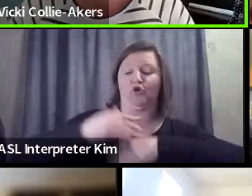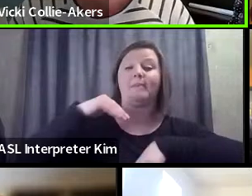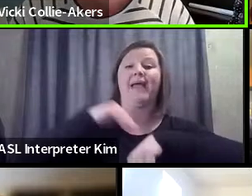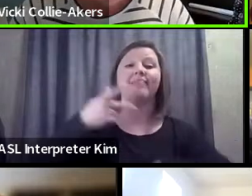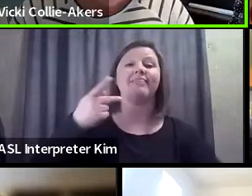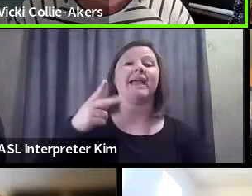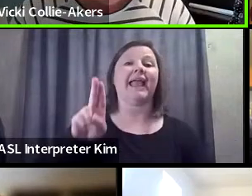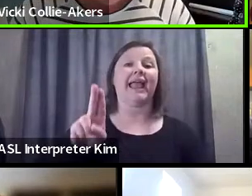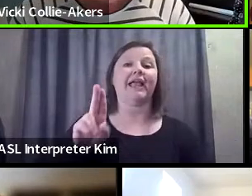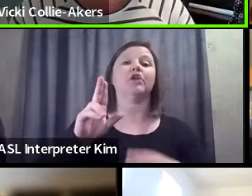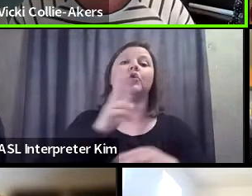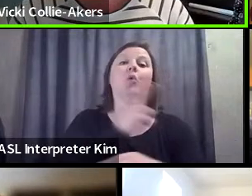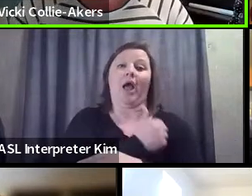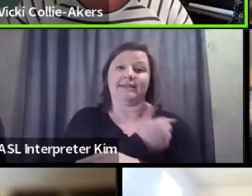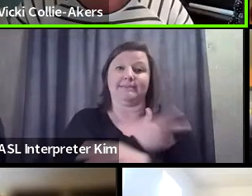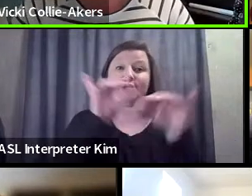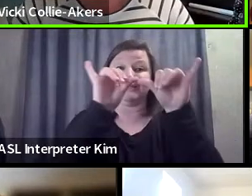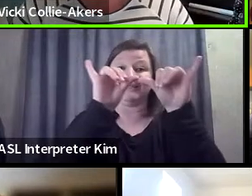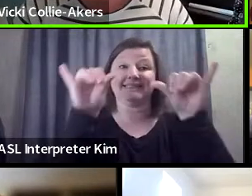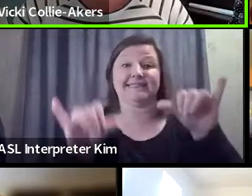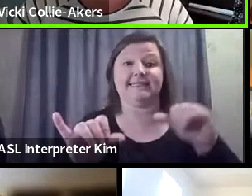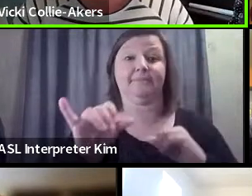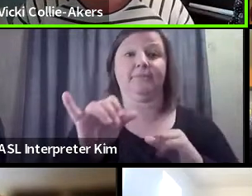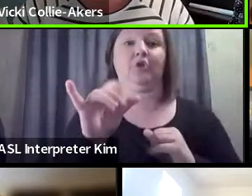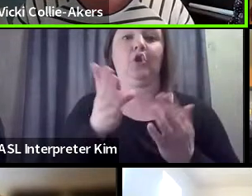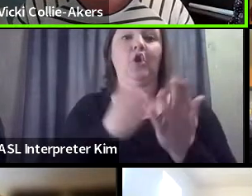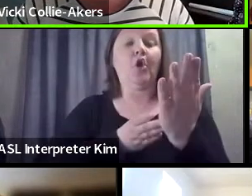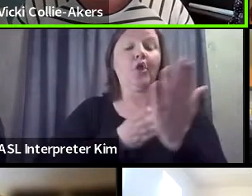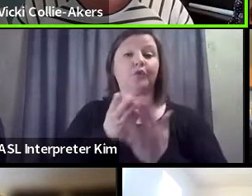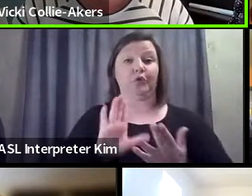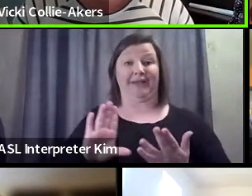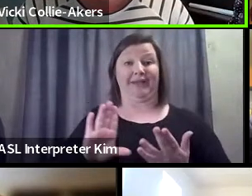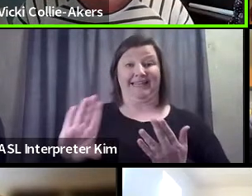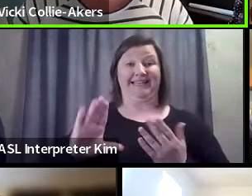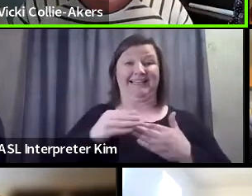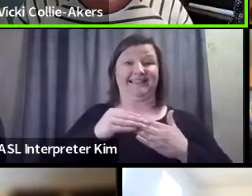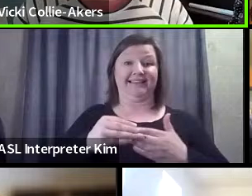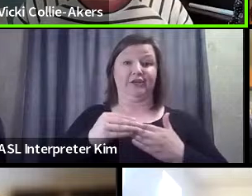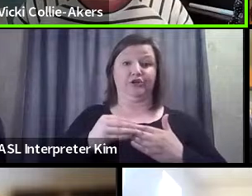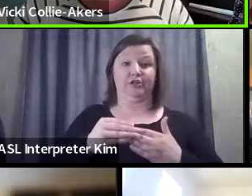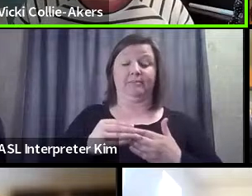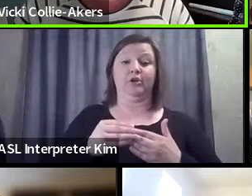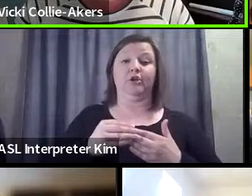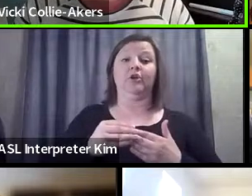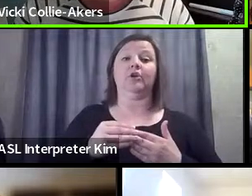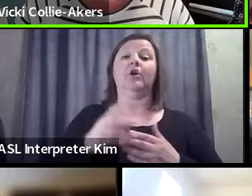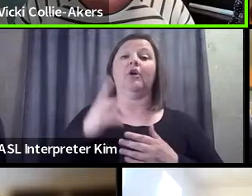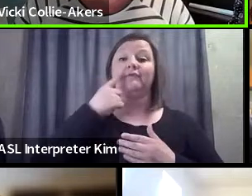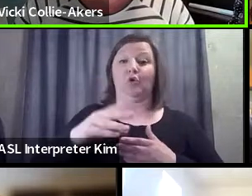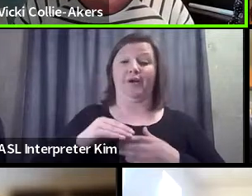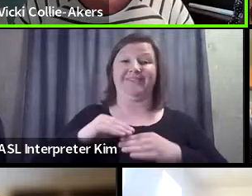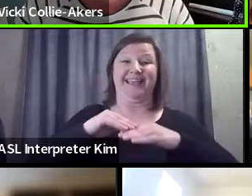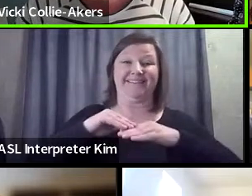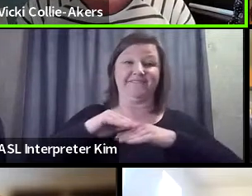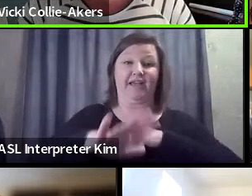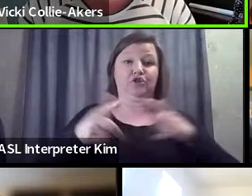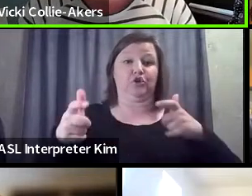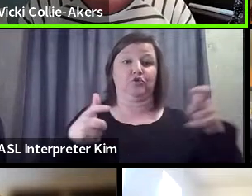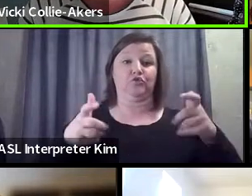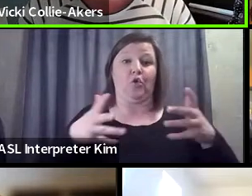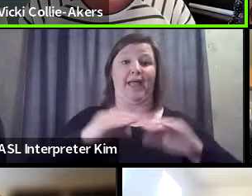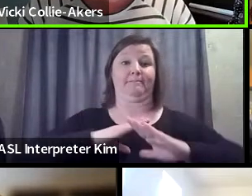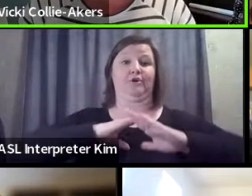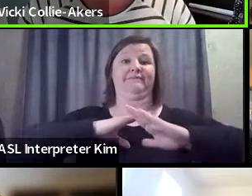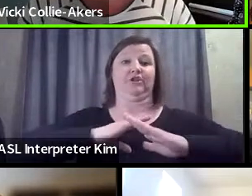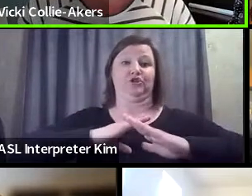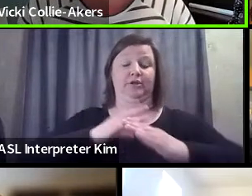hospital system. Through his leadership with the infection control and prevention program, he supports the